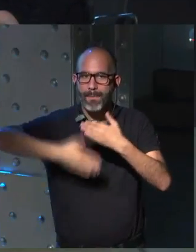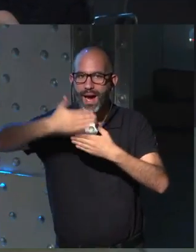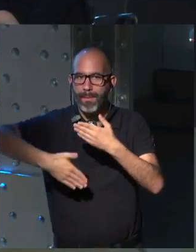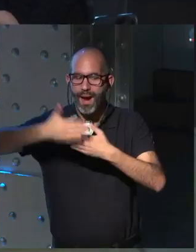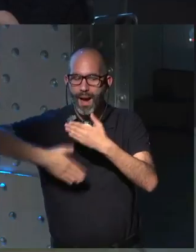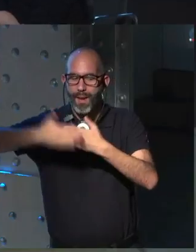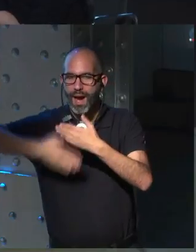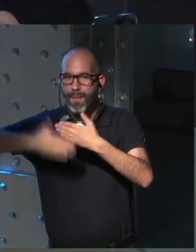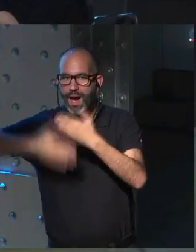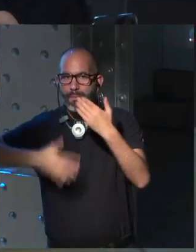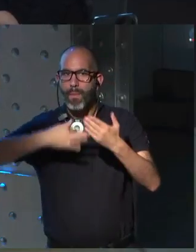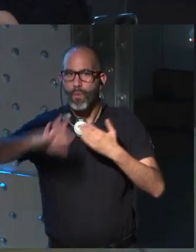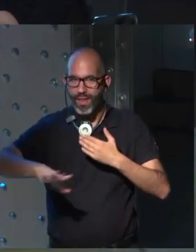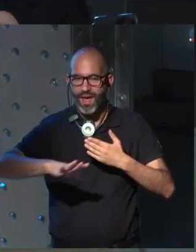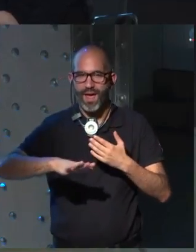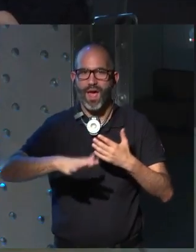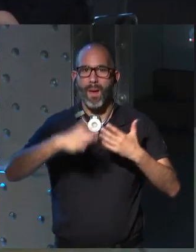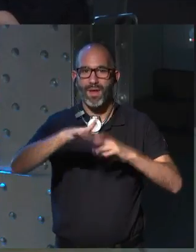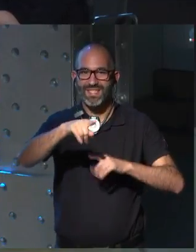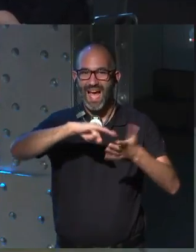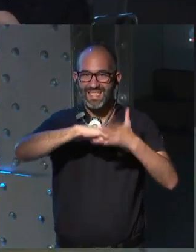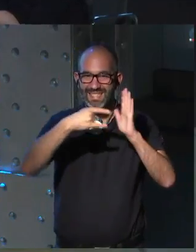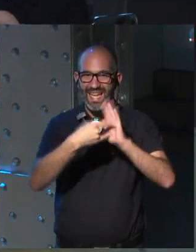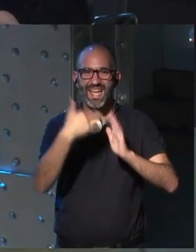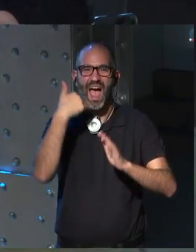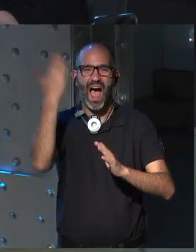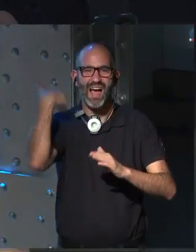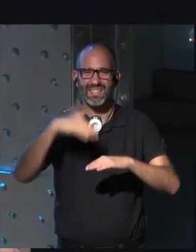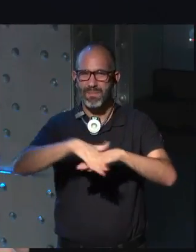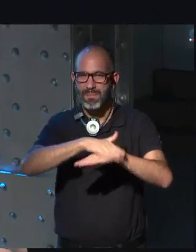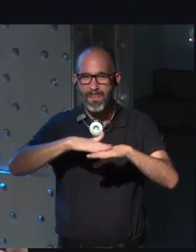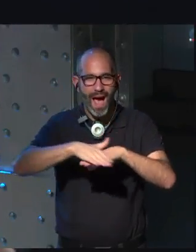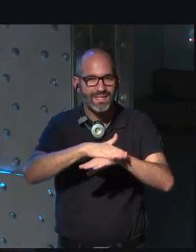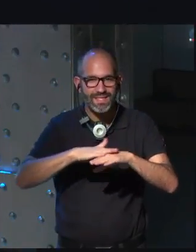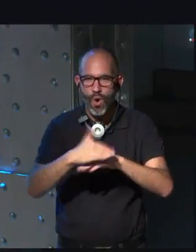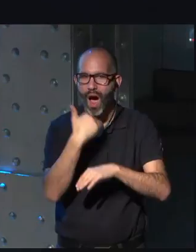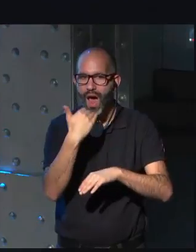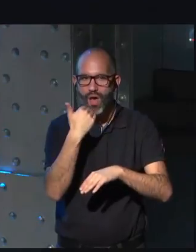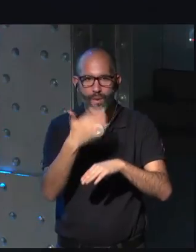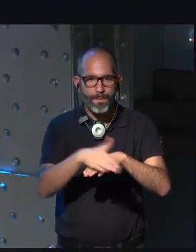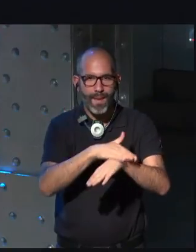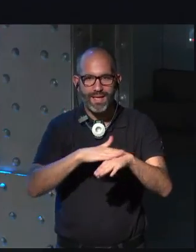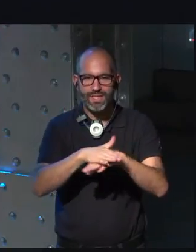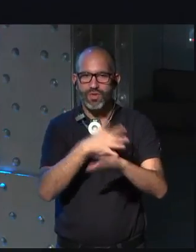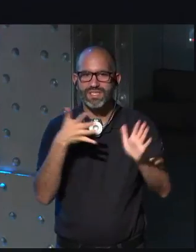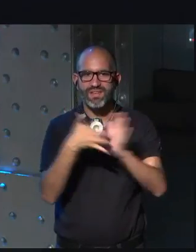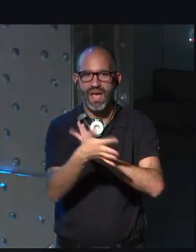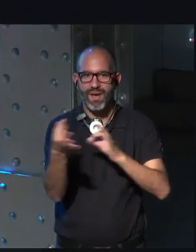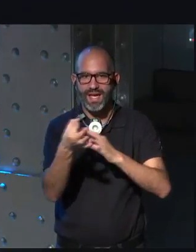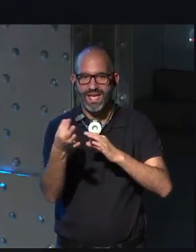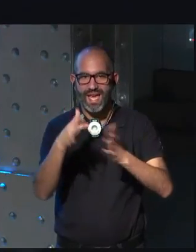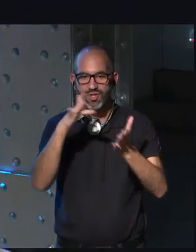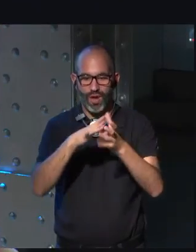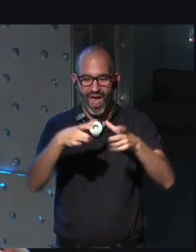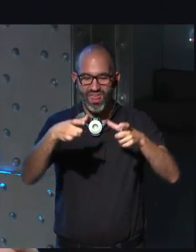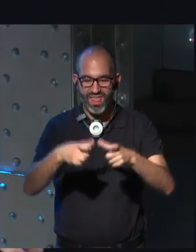techniques that today seem so basic because we've just assimilated them all, it really showed that like this record could be millions